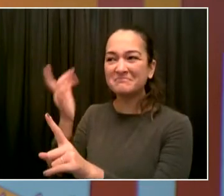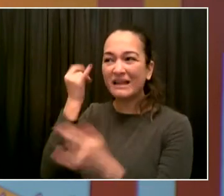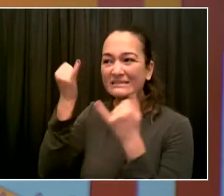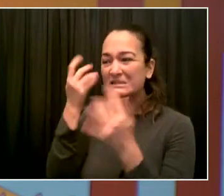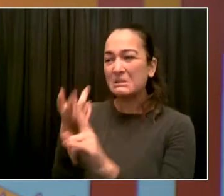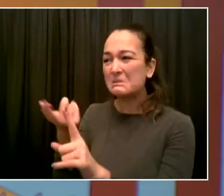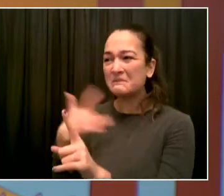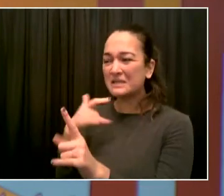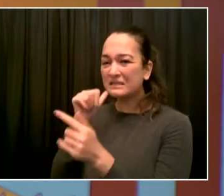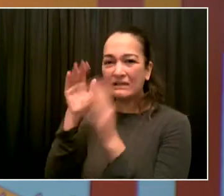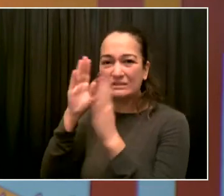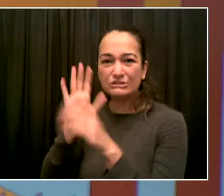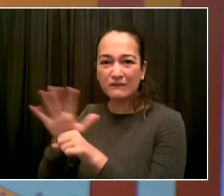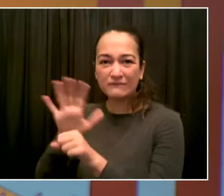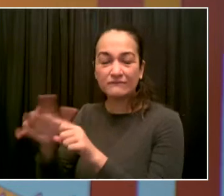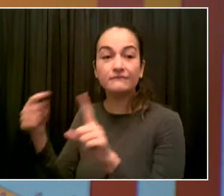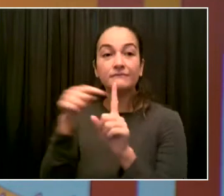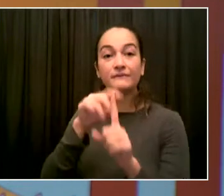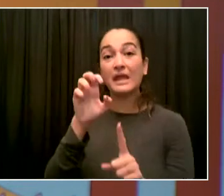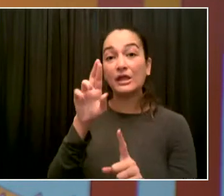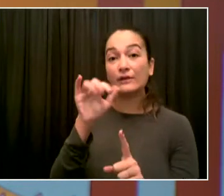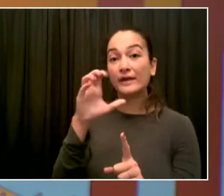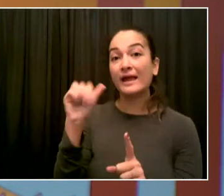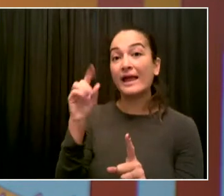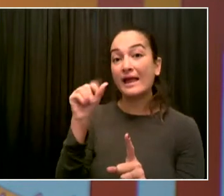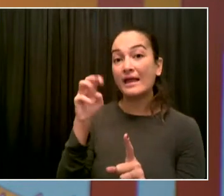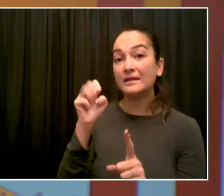Marla Diamond from WCBS 880.